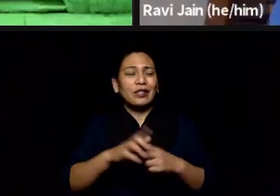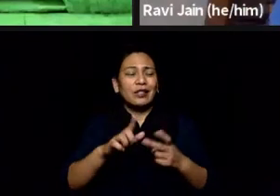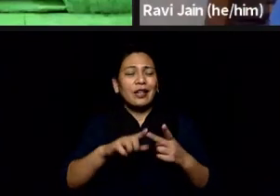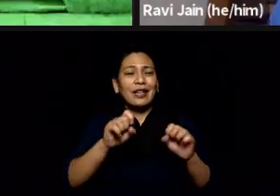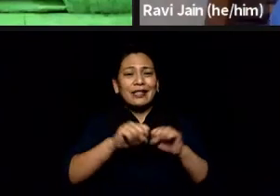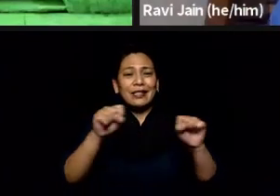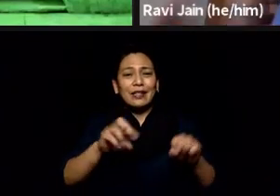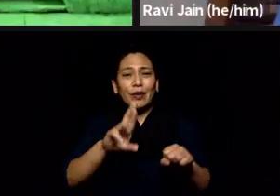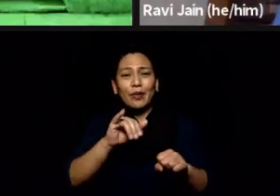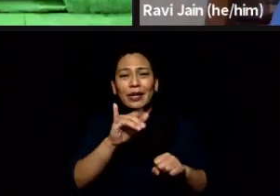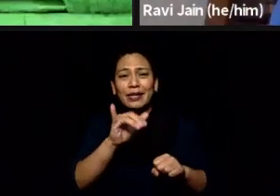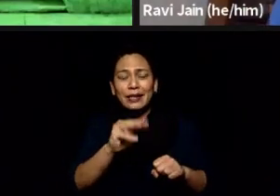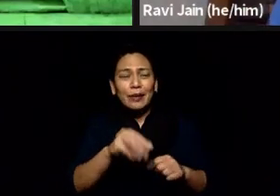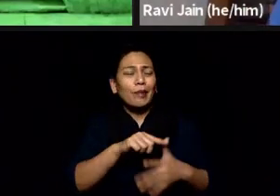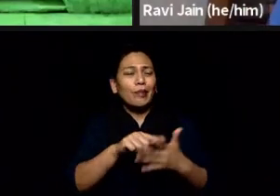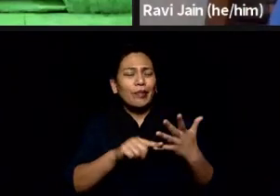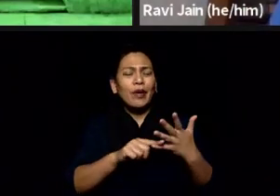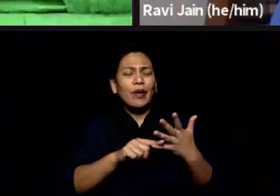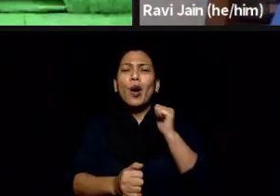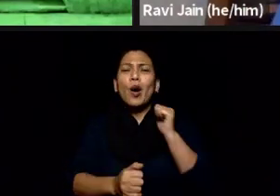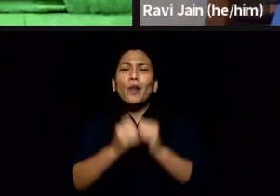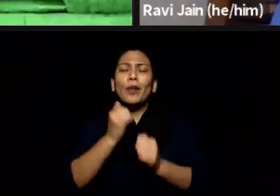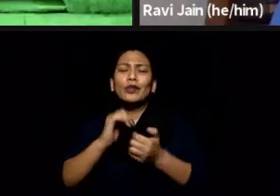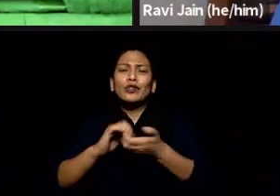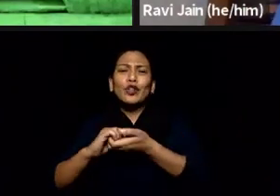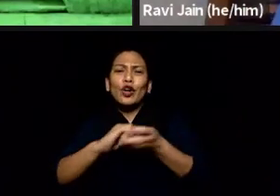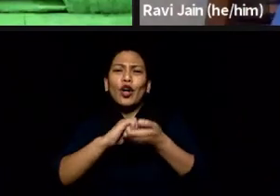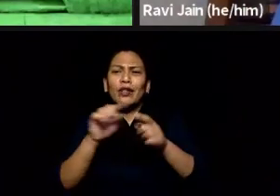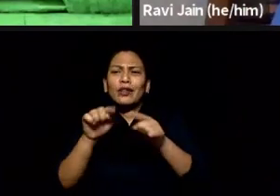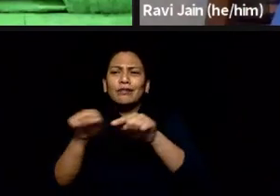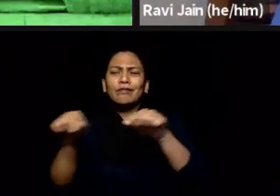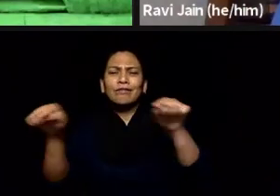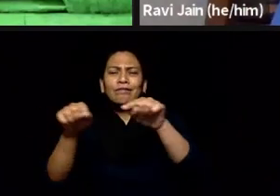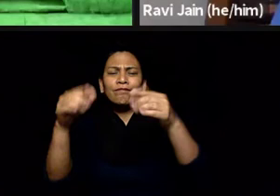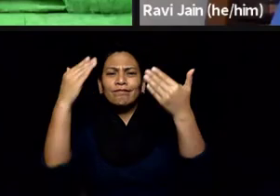our colleagues are underqualified for at this moment.